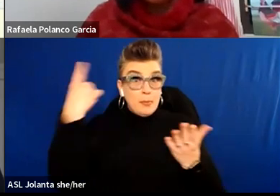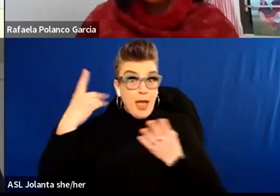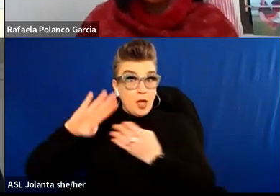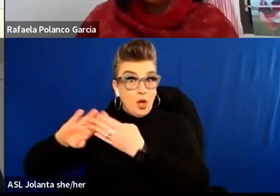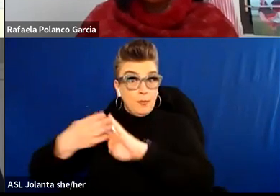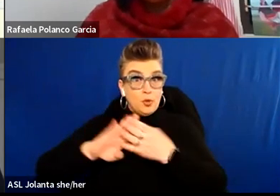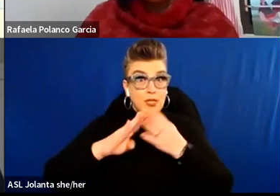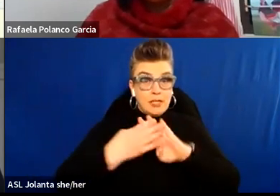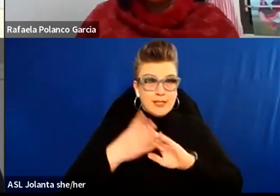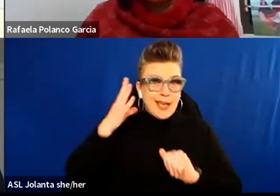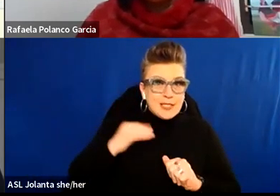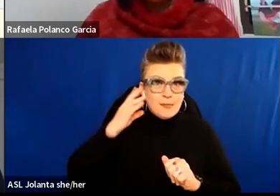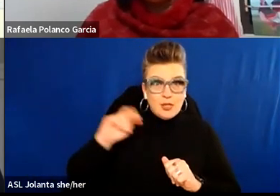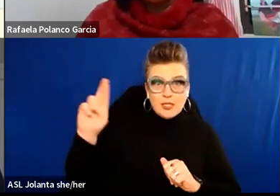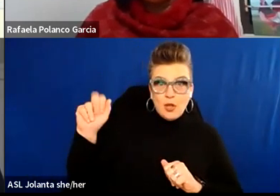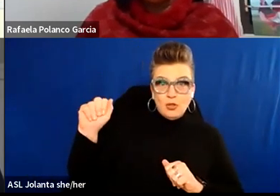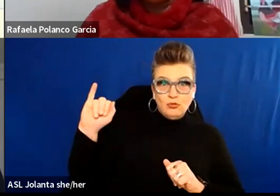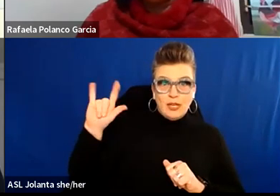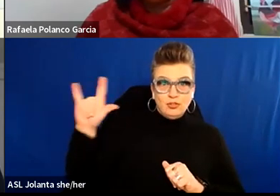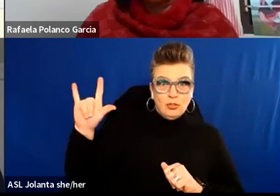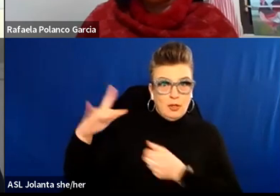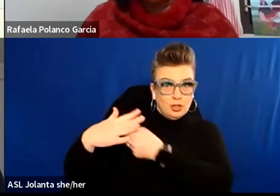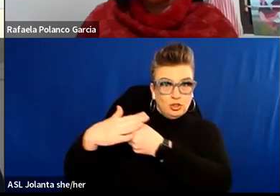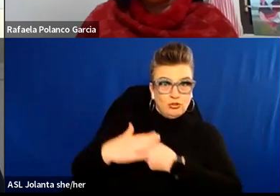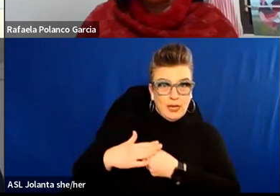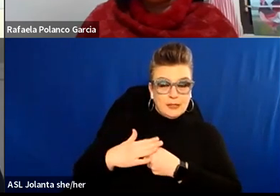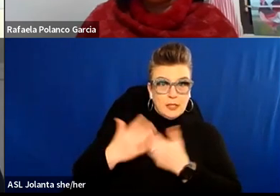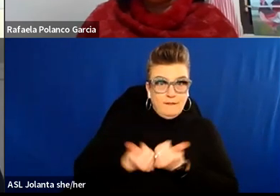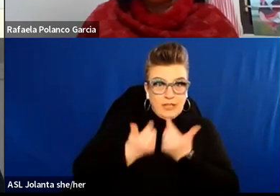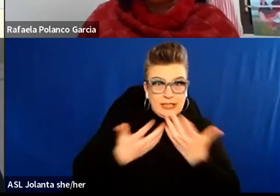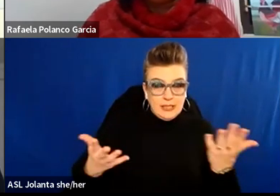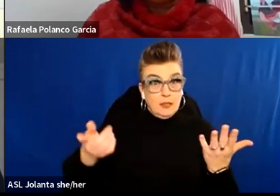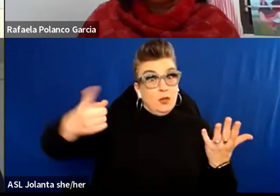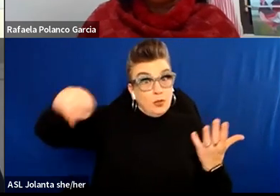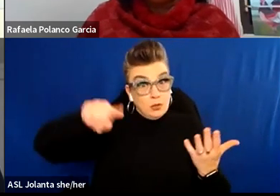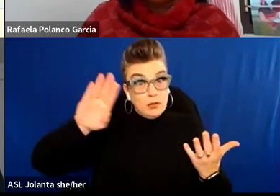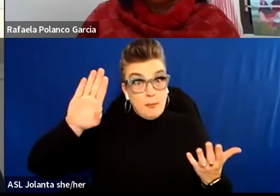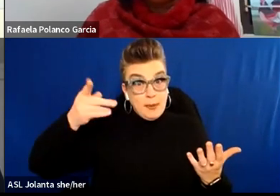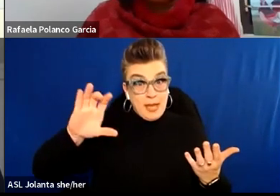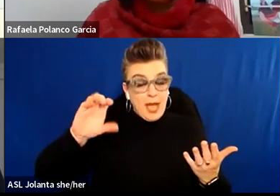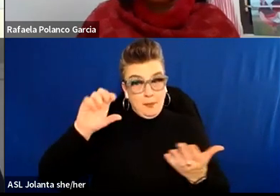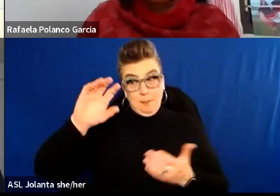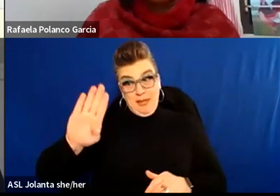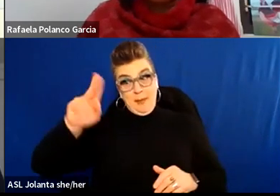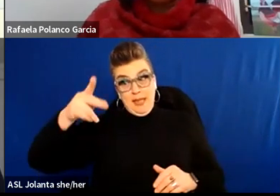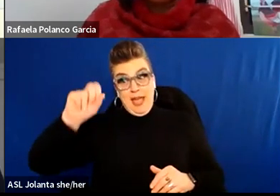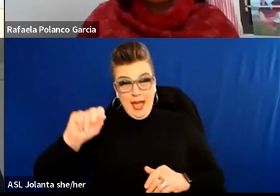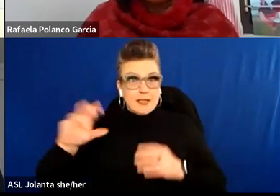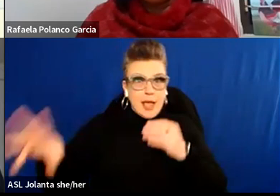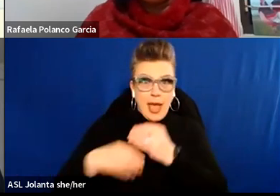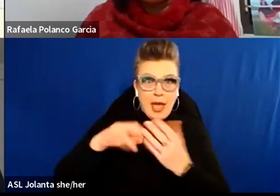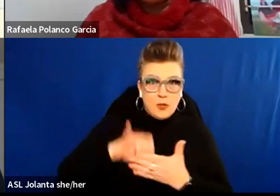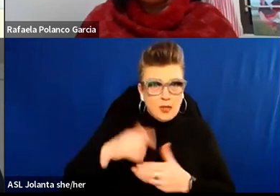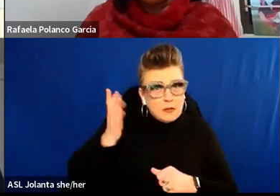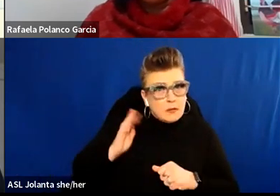build bps contributes to this racial stress fatigue i worked at the pauline shaw school when it was a k5 setting the pa